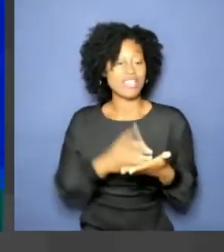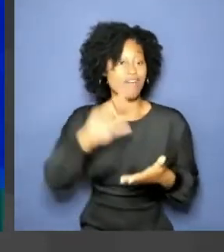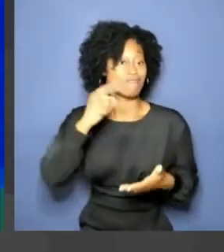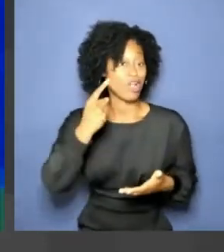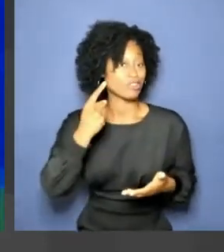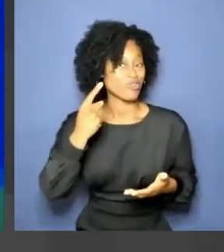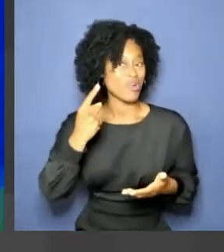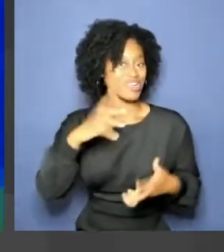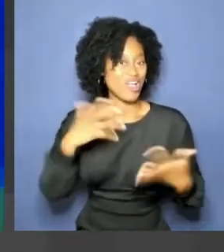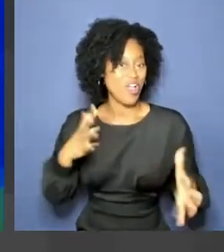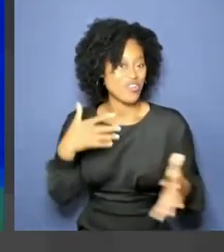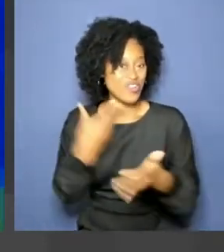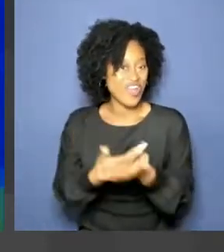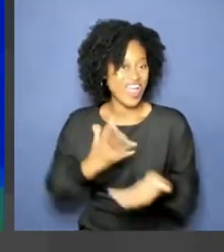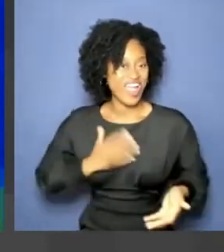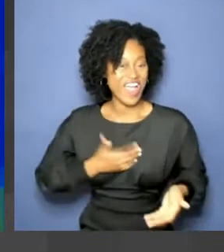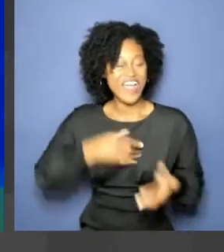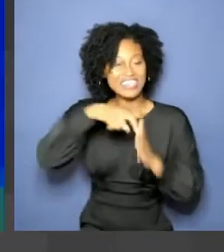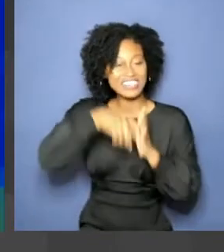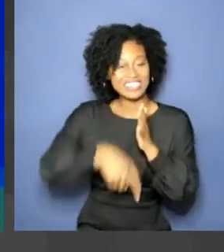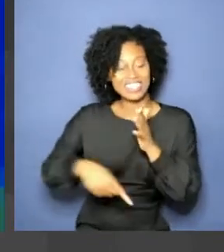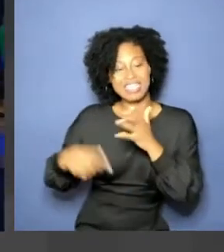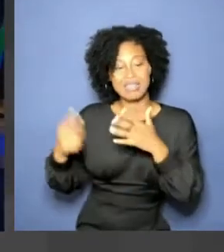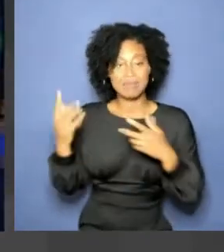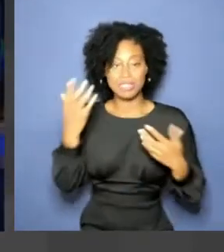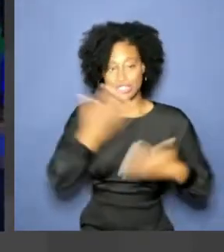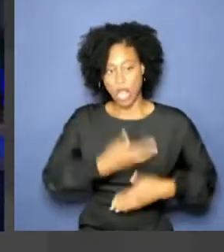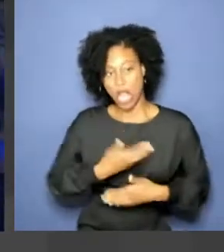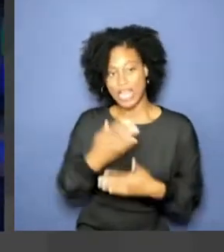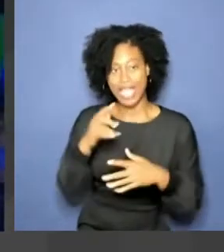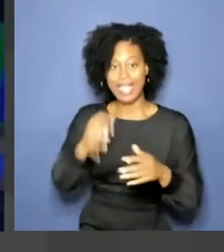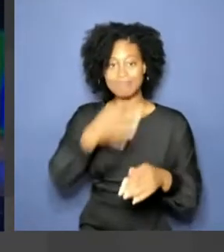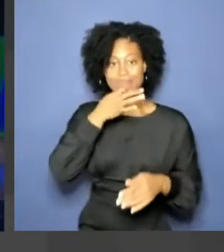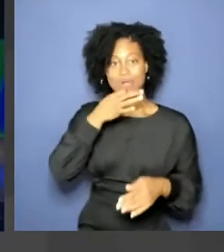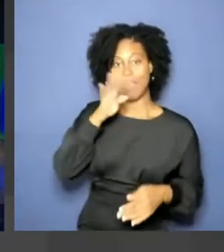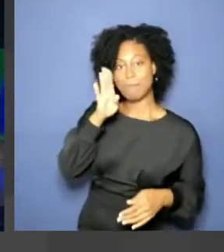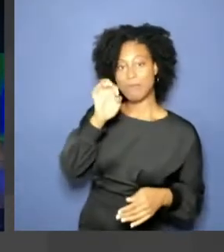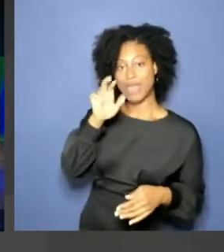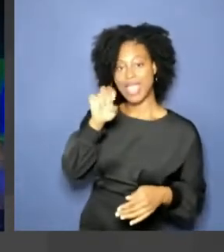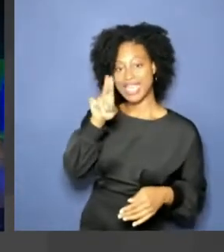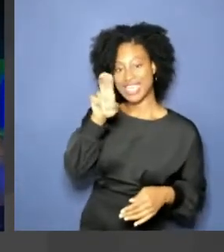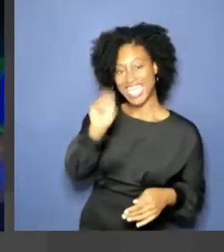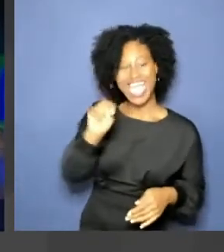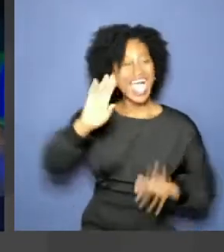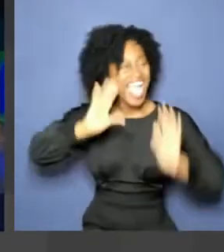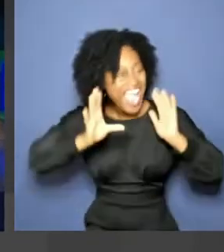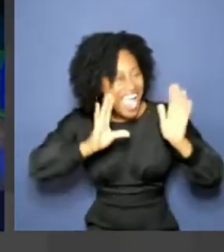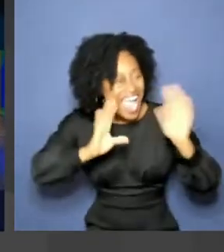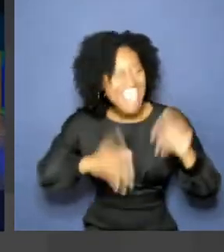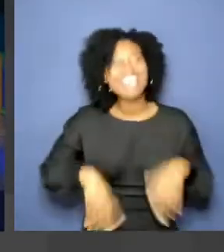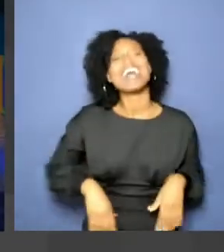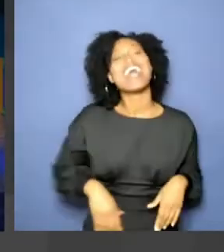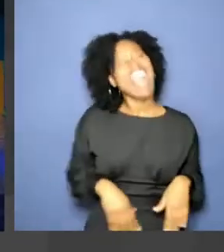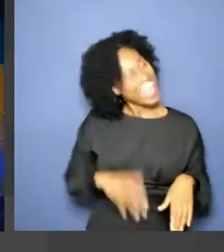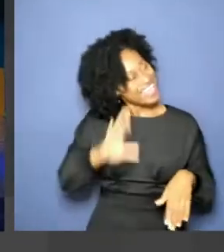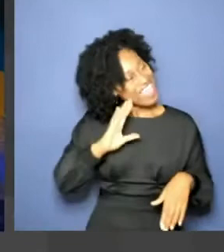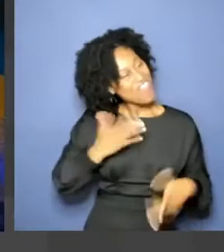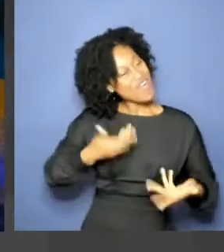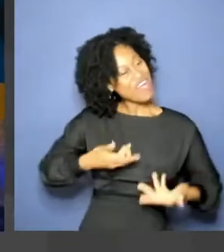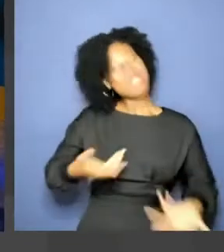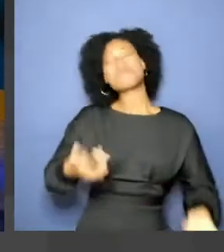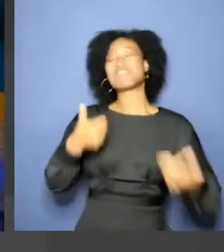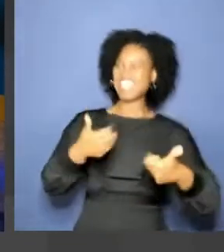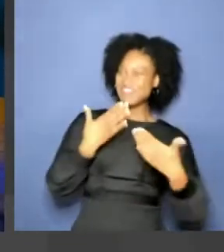here, which is our Deep Dark expert, Brandon. Hello. Hi, Brandon. Welcome. Thank you.